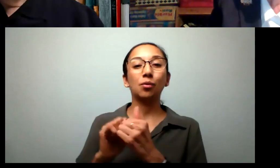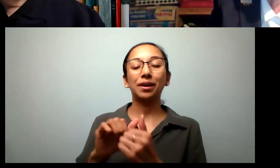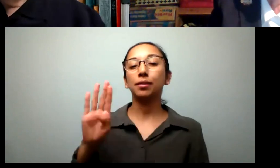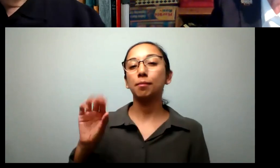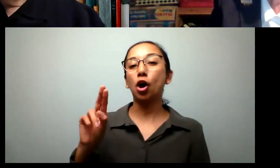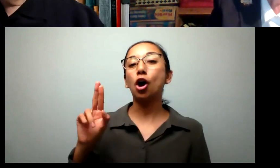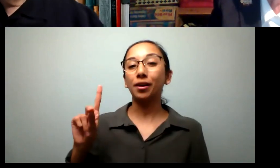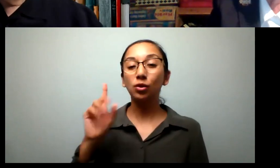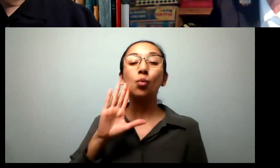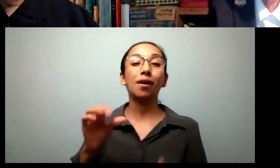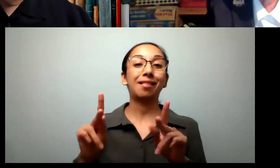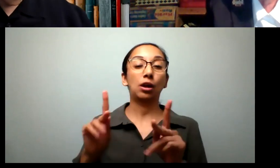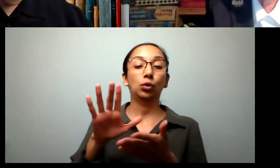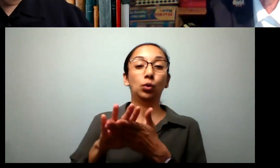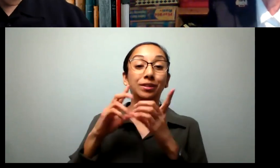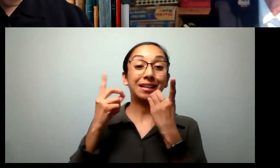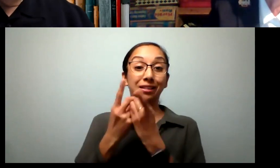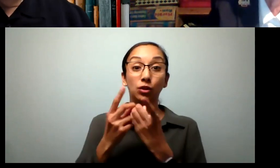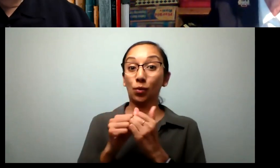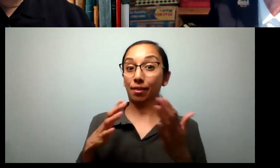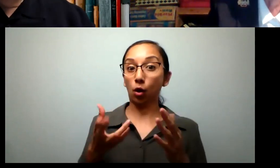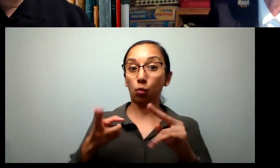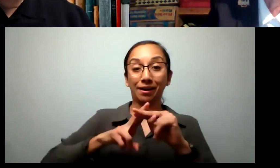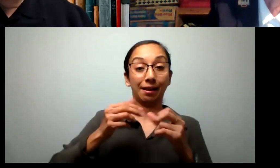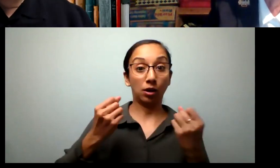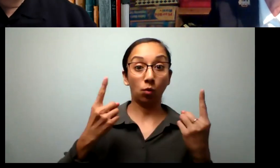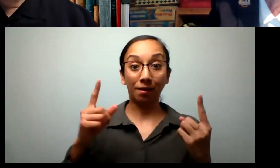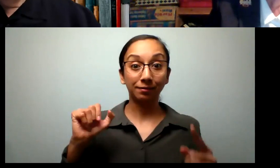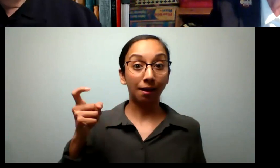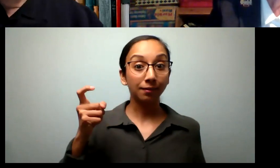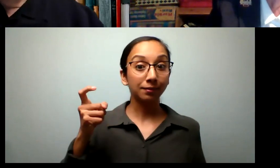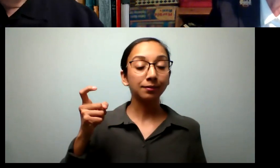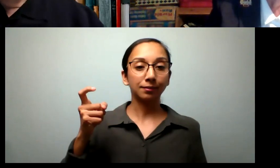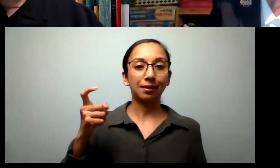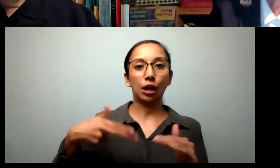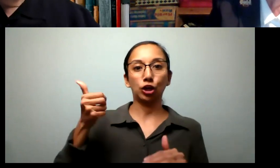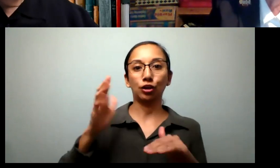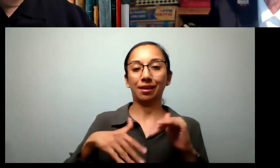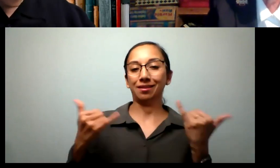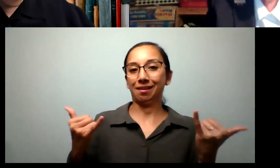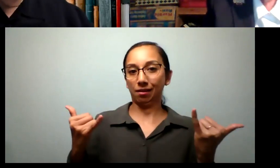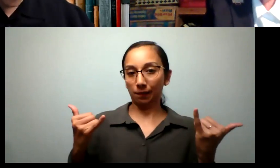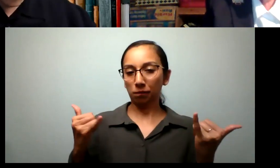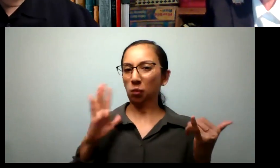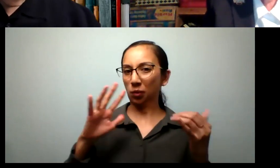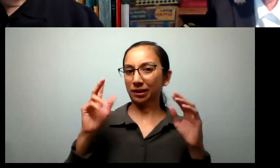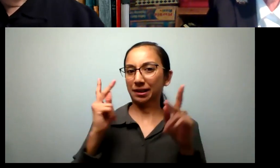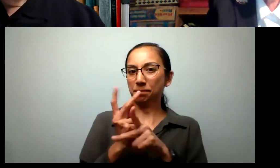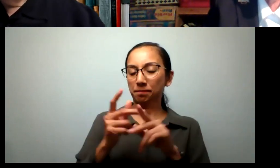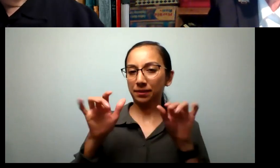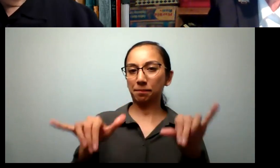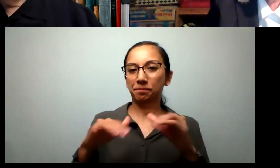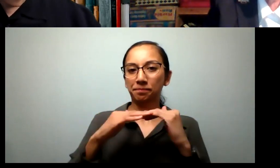would allow the school district, without raising anyone's taxes higher than they currently are, their property taxes, would allow us